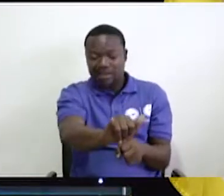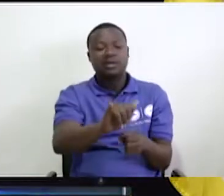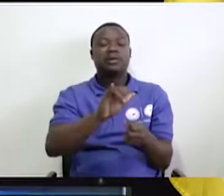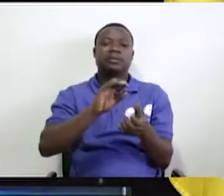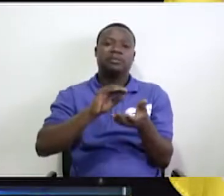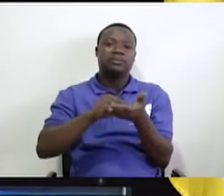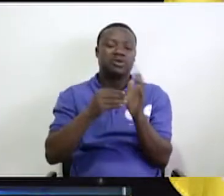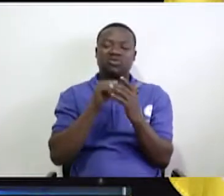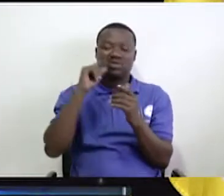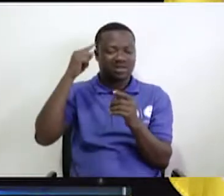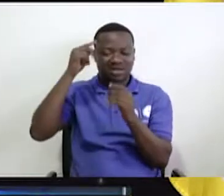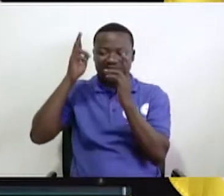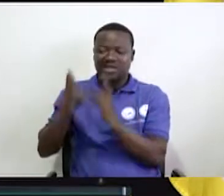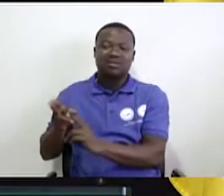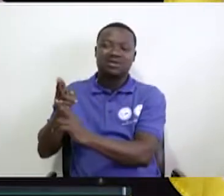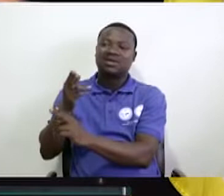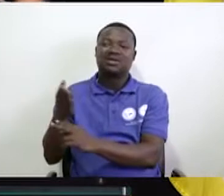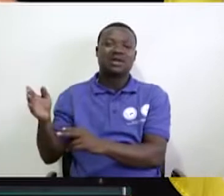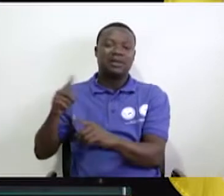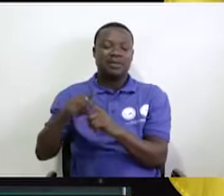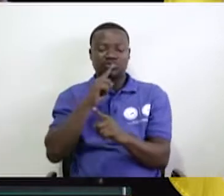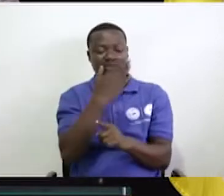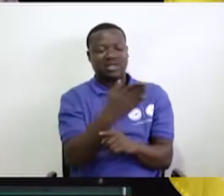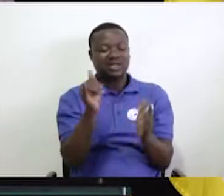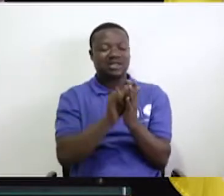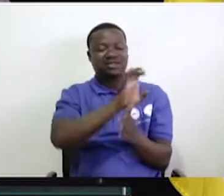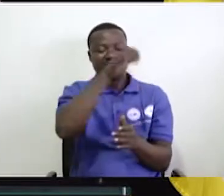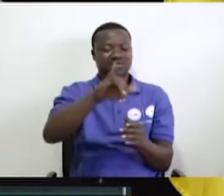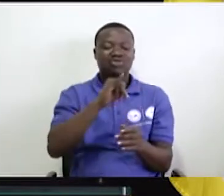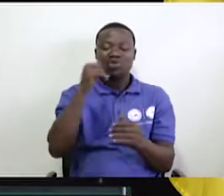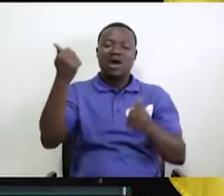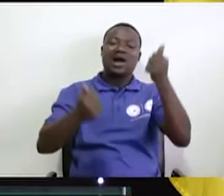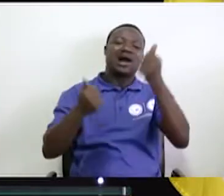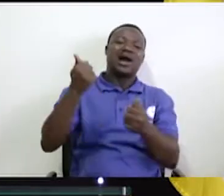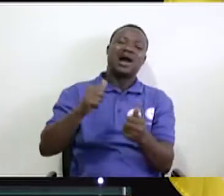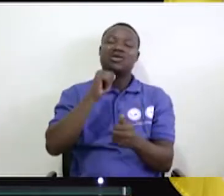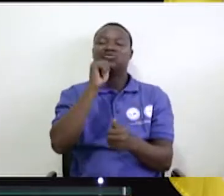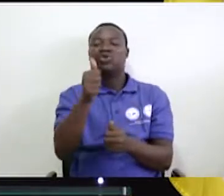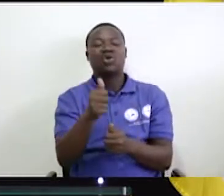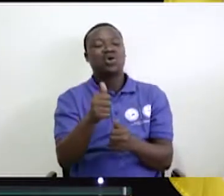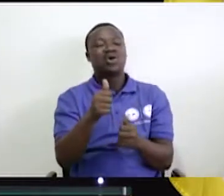it's not about human beings, but it's about things that are eternal. It's not about cars, but things that are eternal.